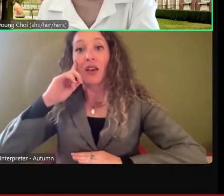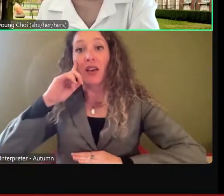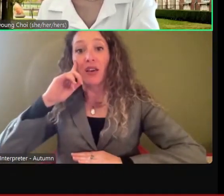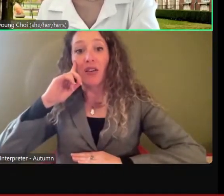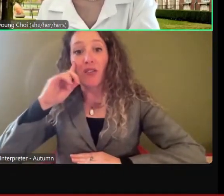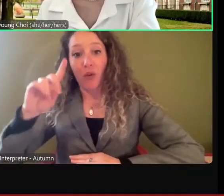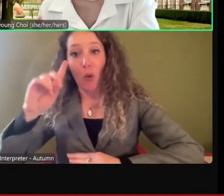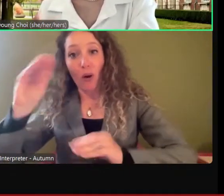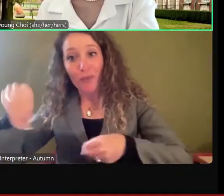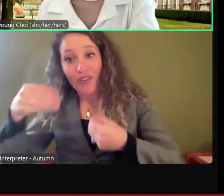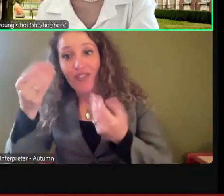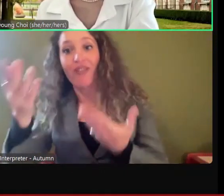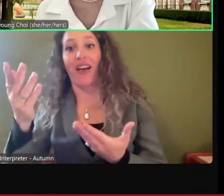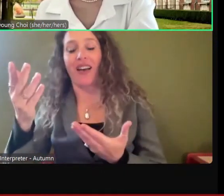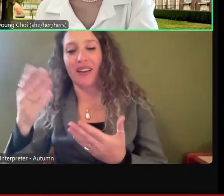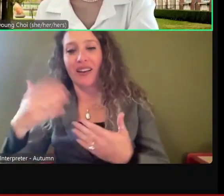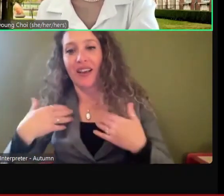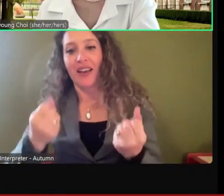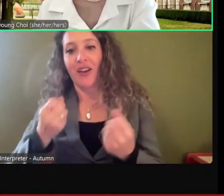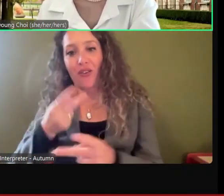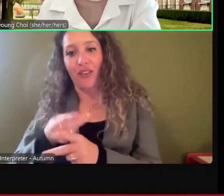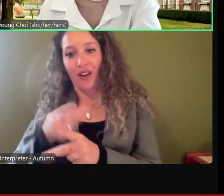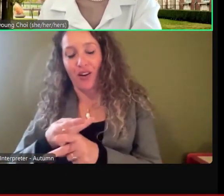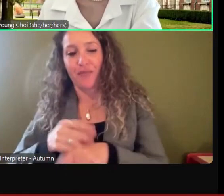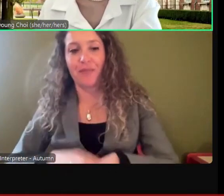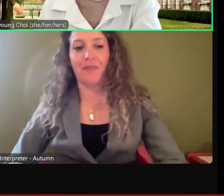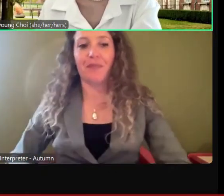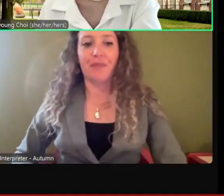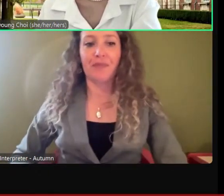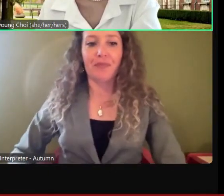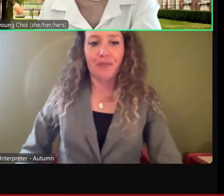provided healthcare services.